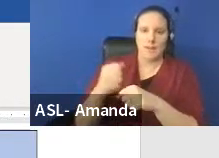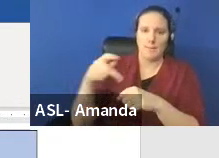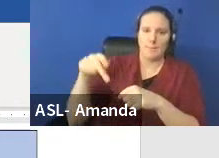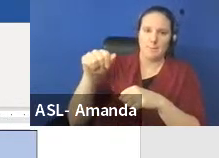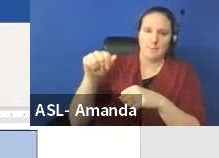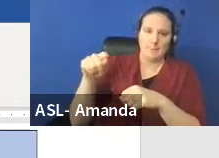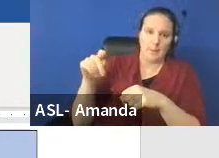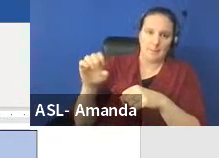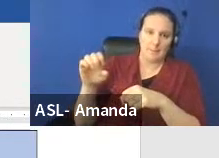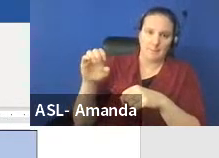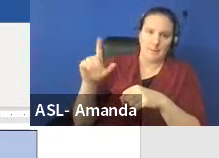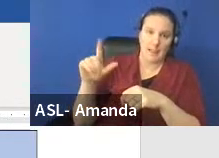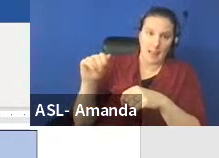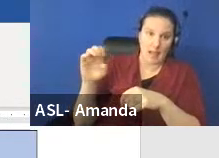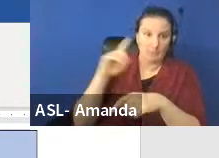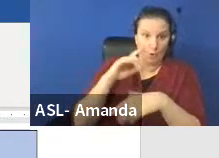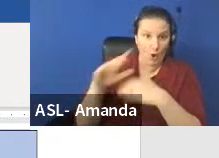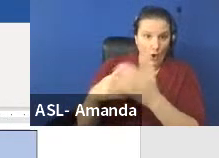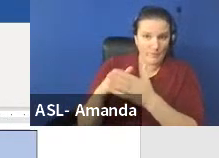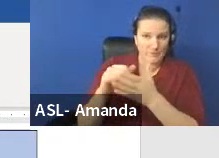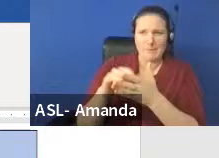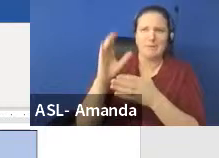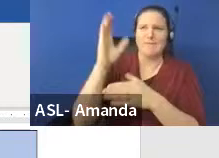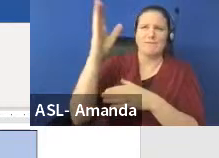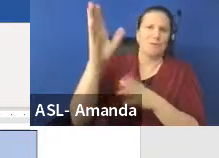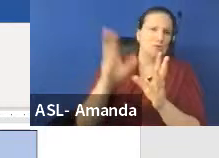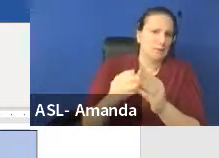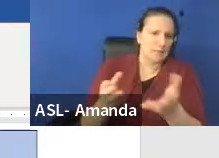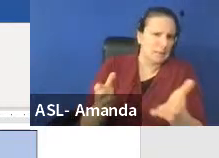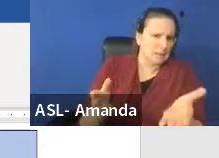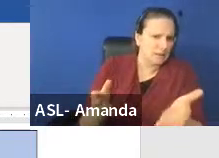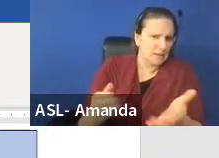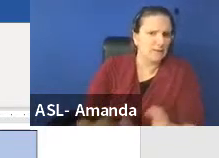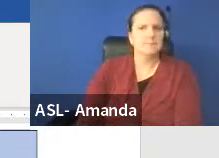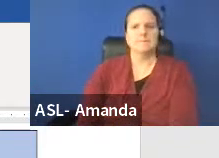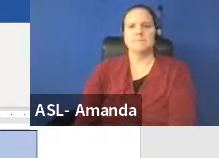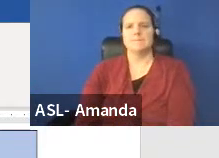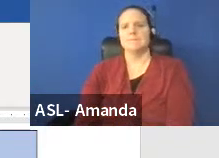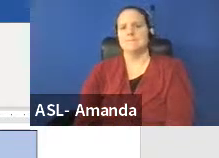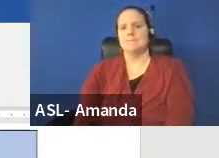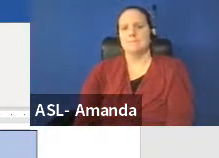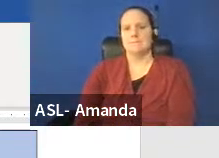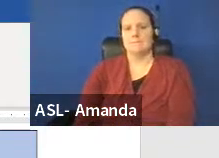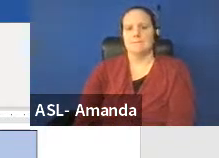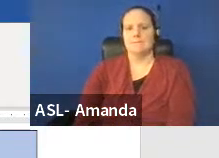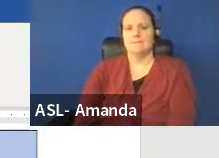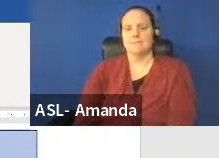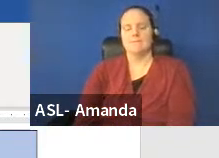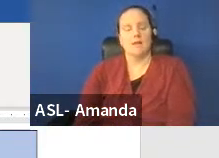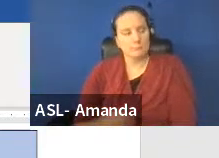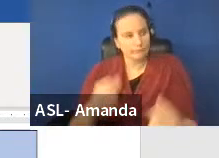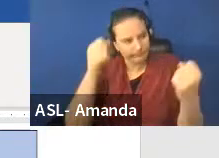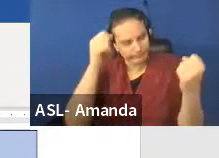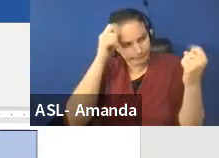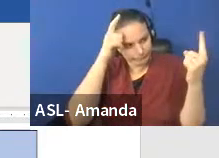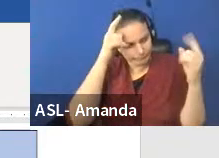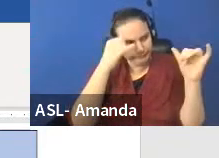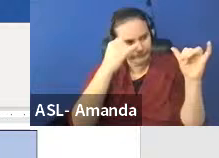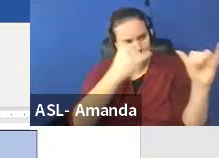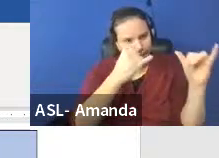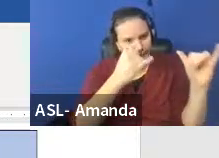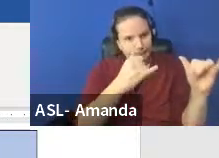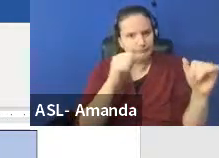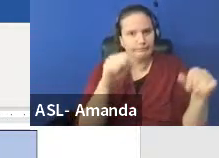this. But maybe that's a future meeting. And we are on the same page. That is something